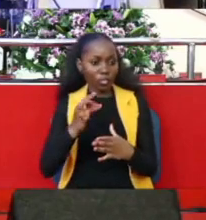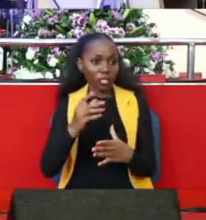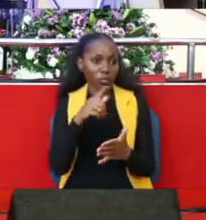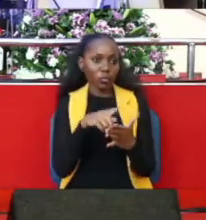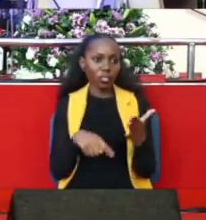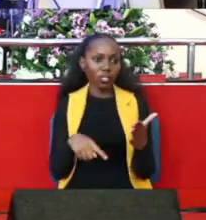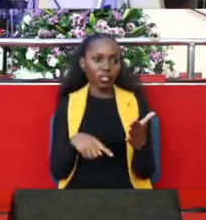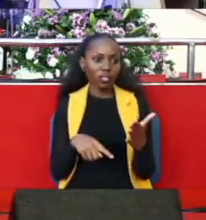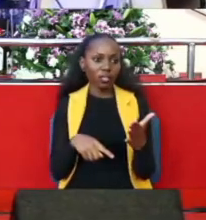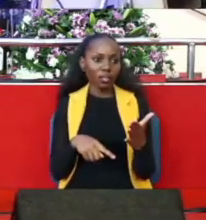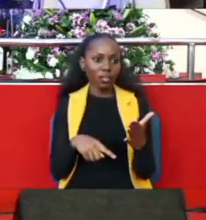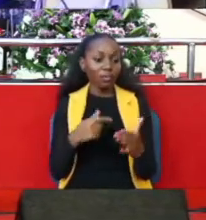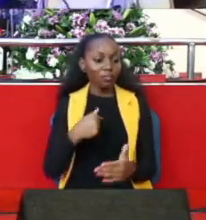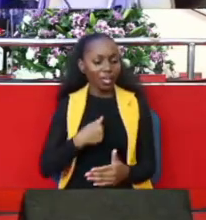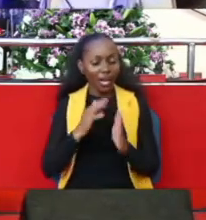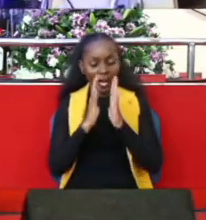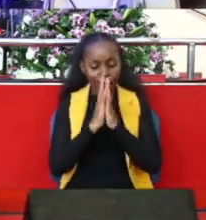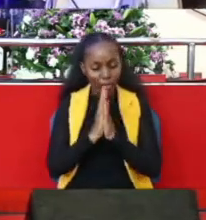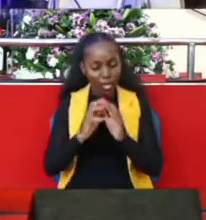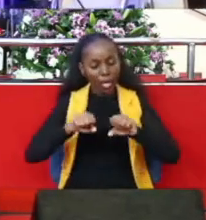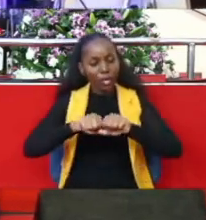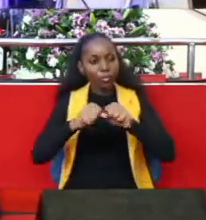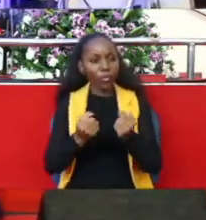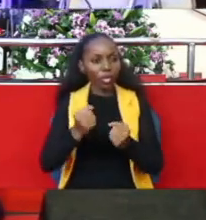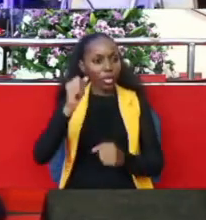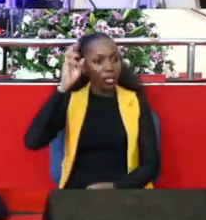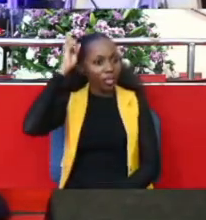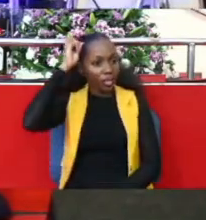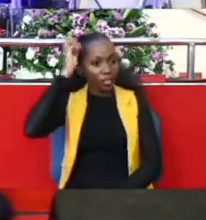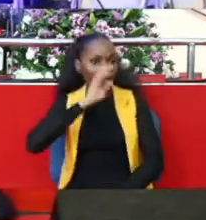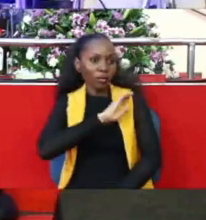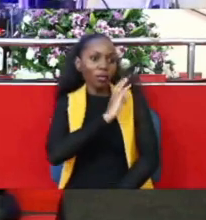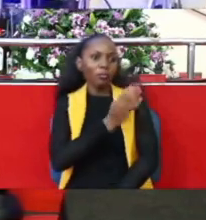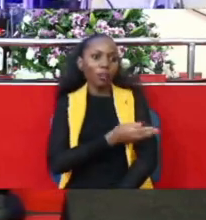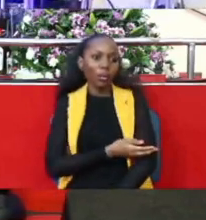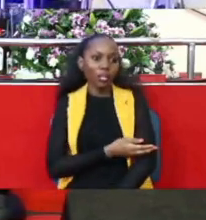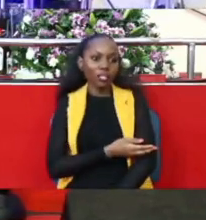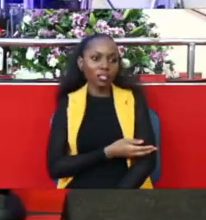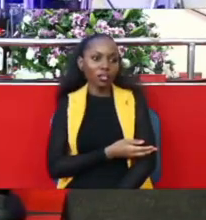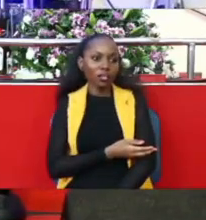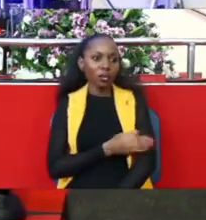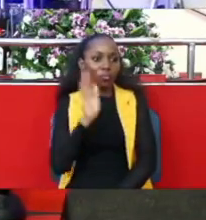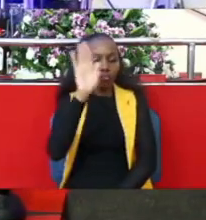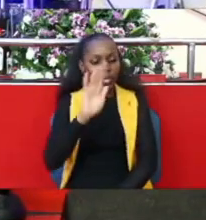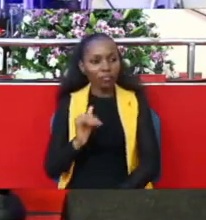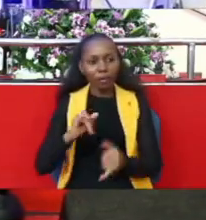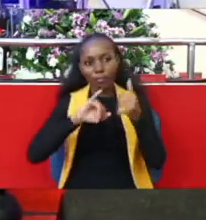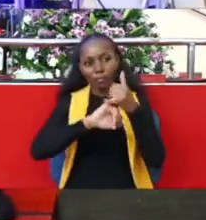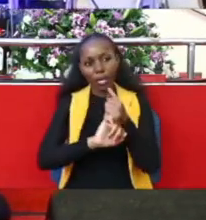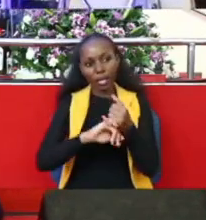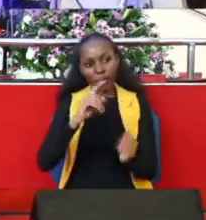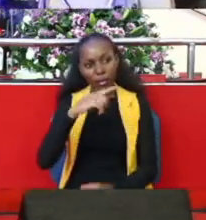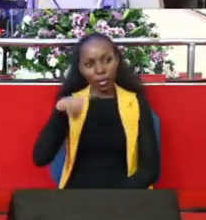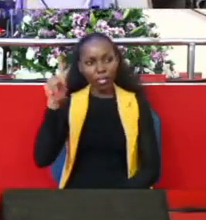had broken the trend that was otherwise supposed to continue occurring in my family. Kwa sababu nilikuwa nimevunja nira